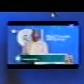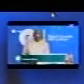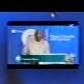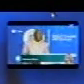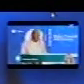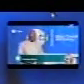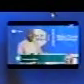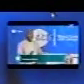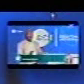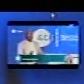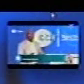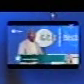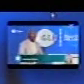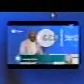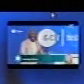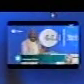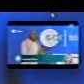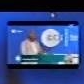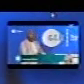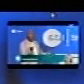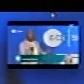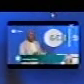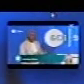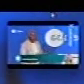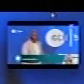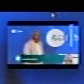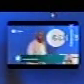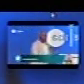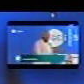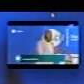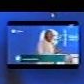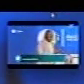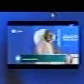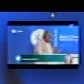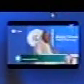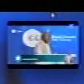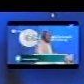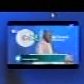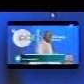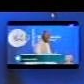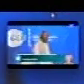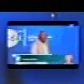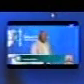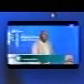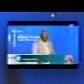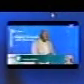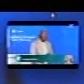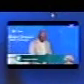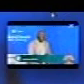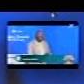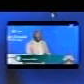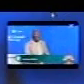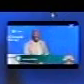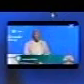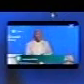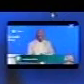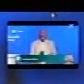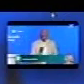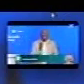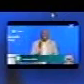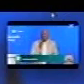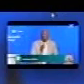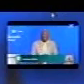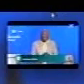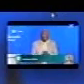a difference between your action to the lowly and your action to the great man. And the new God, as